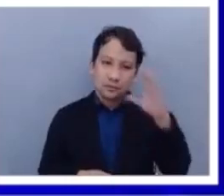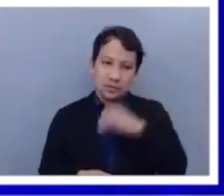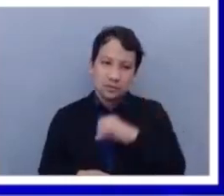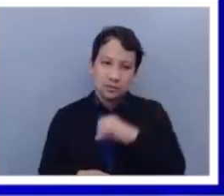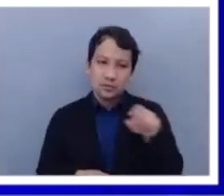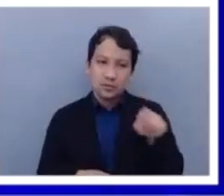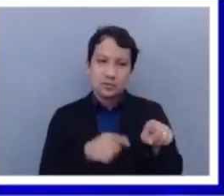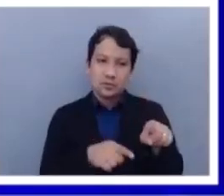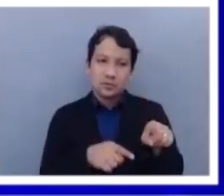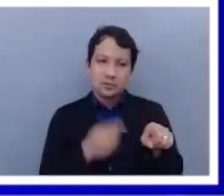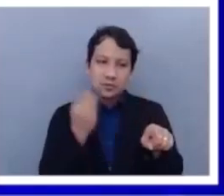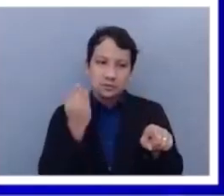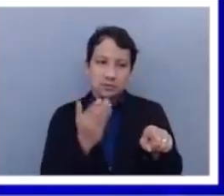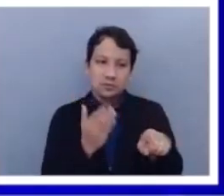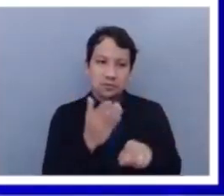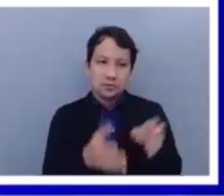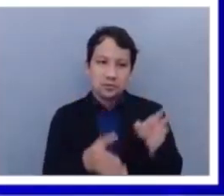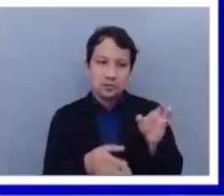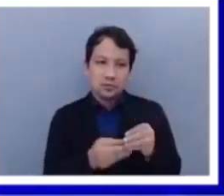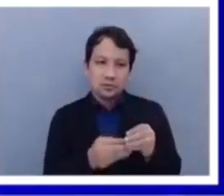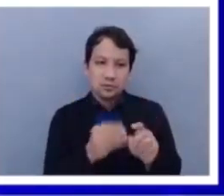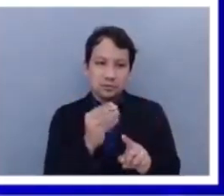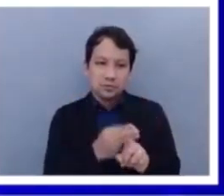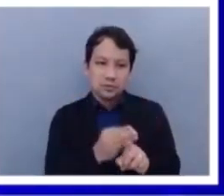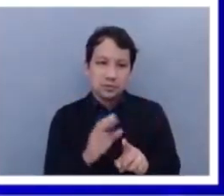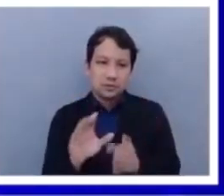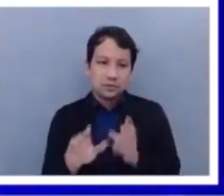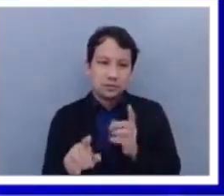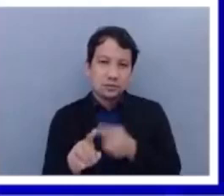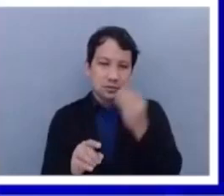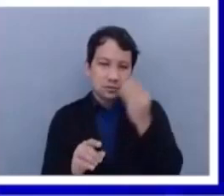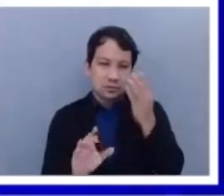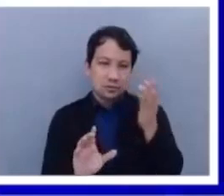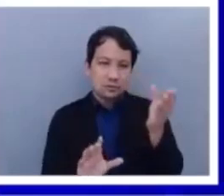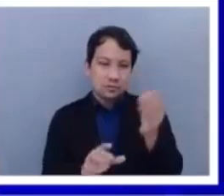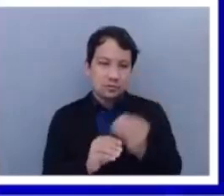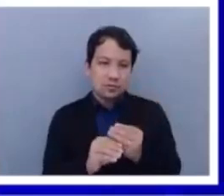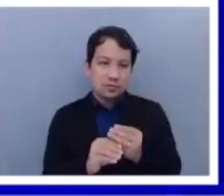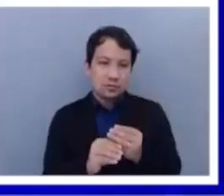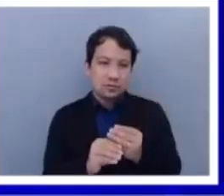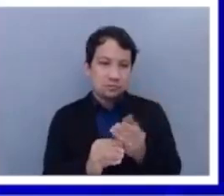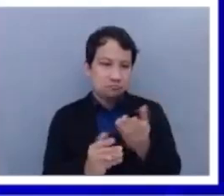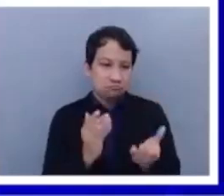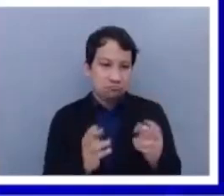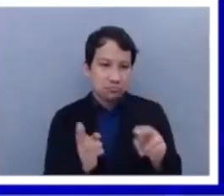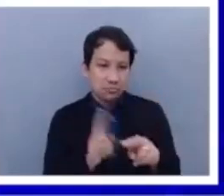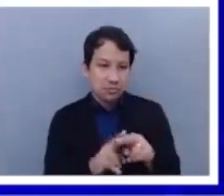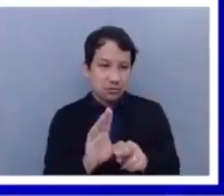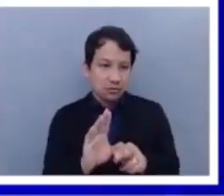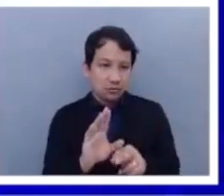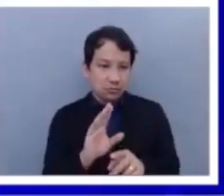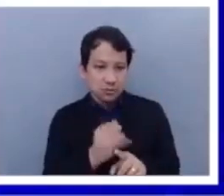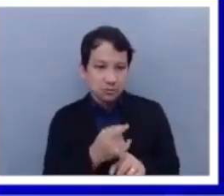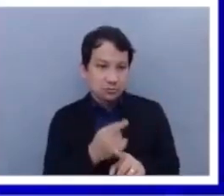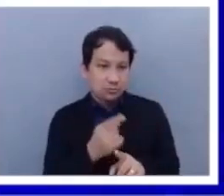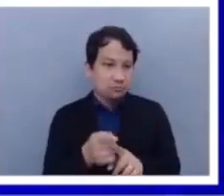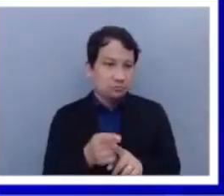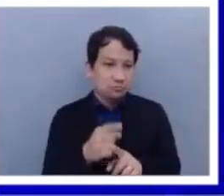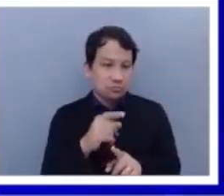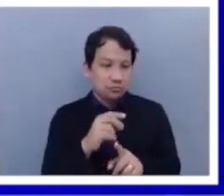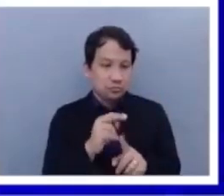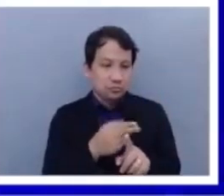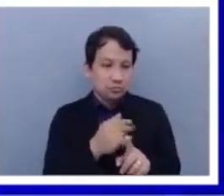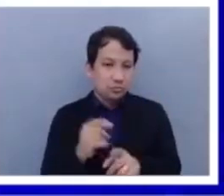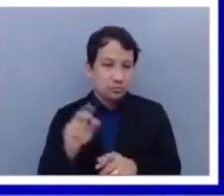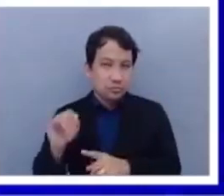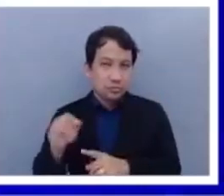niya is March. But it's also increasing itong June, July, August. But we have to